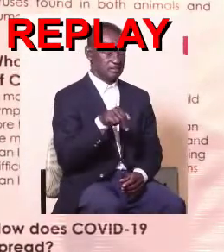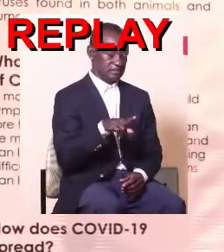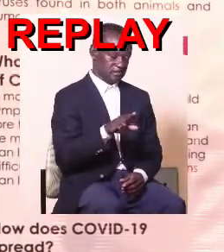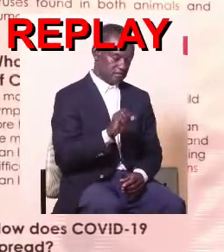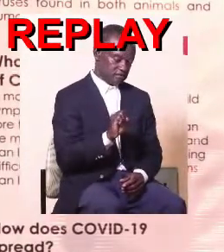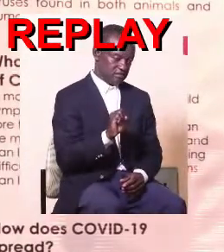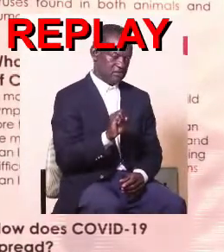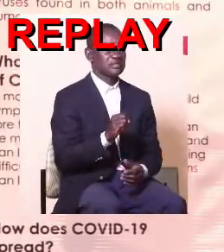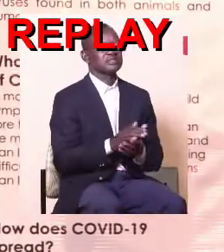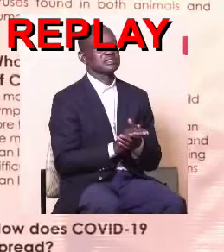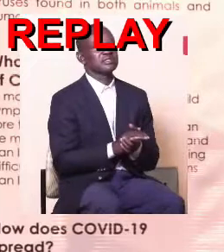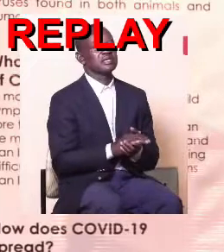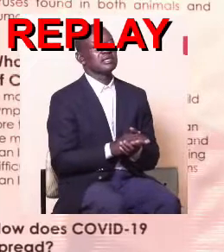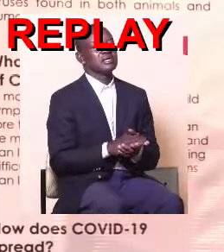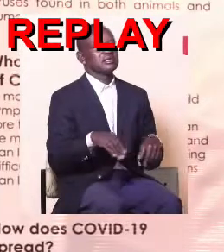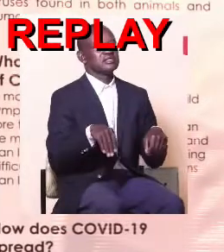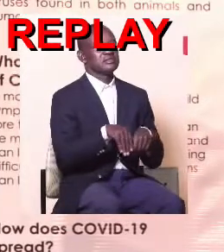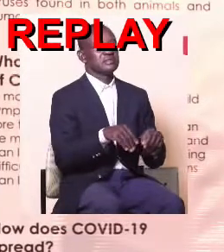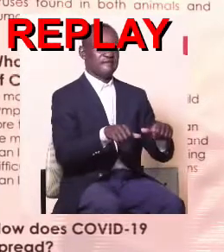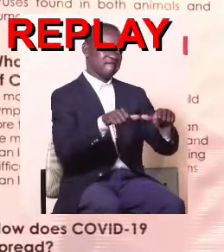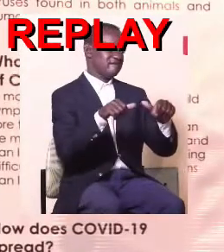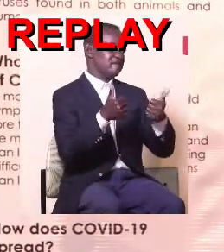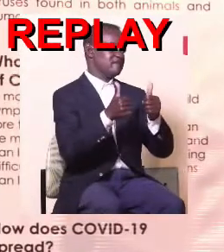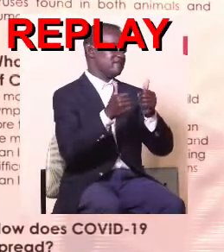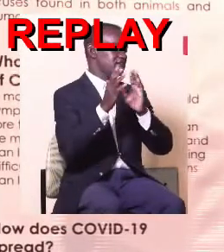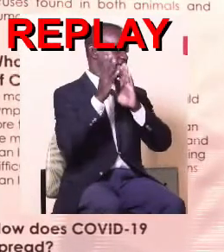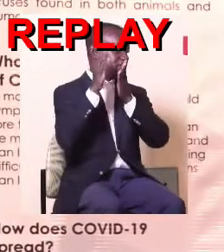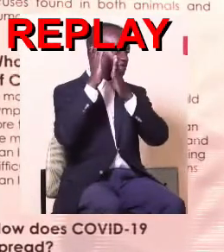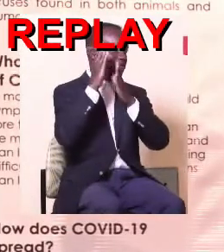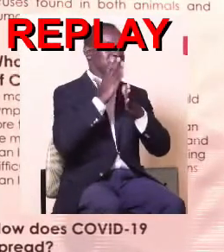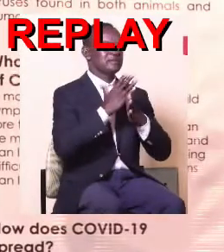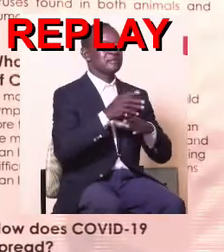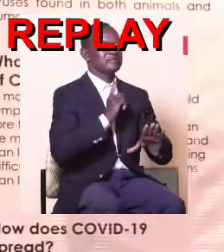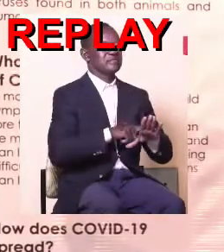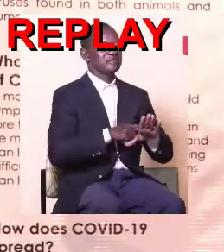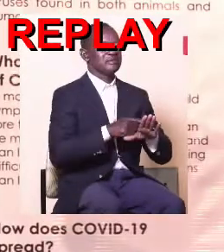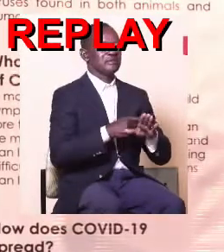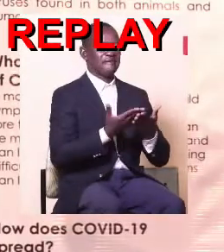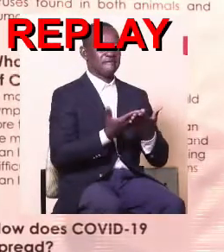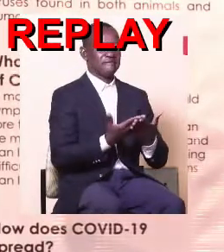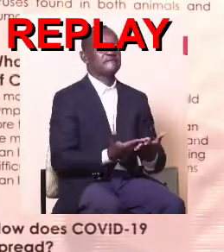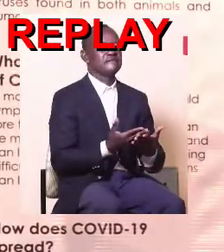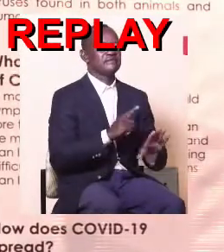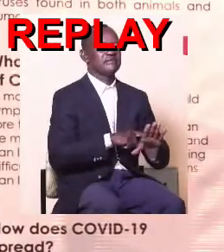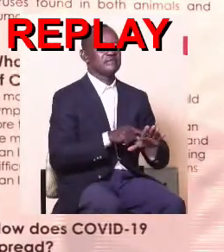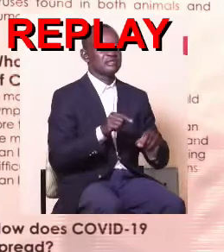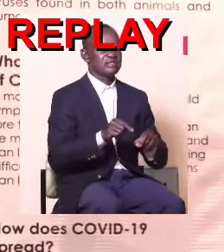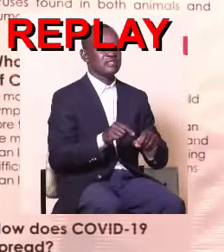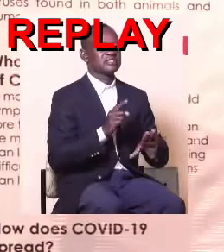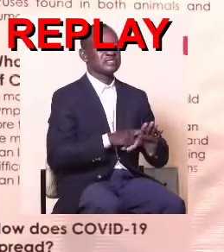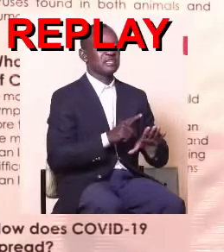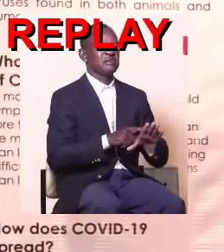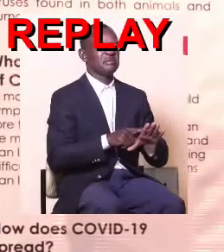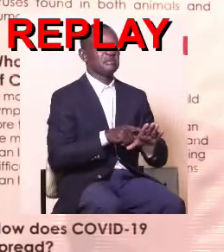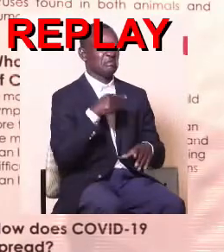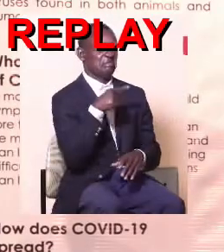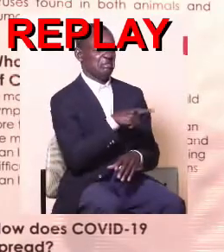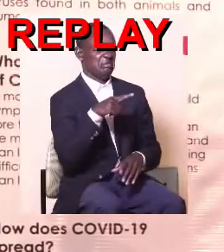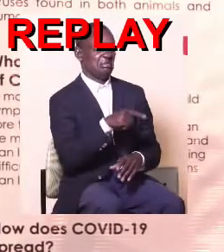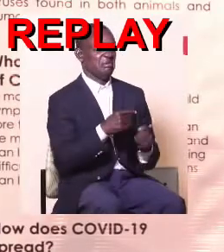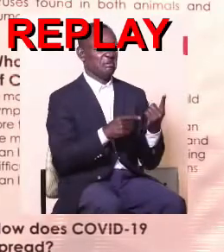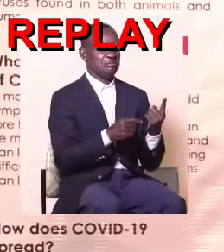difficult time. And this is not the time of blaming, it's the time of finding solutions if we